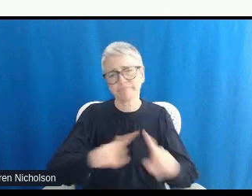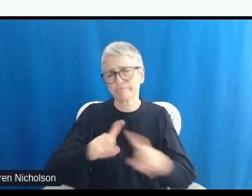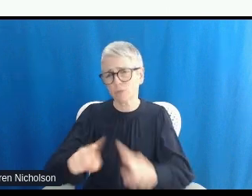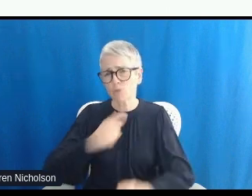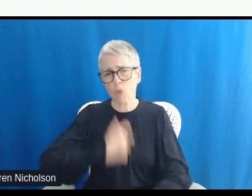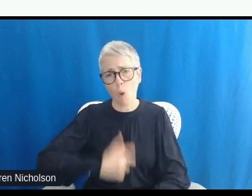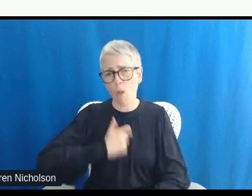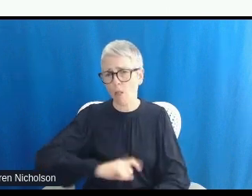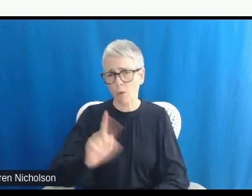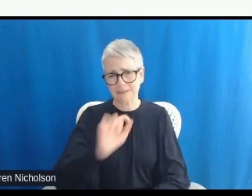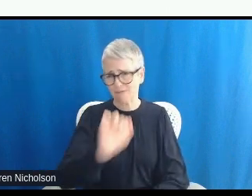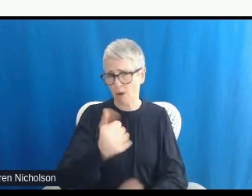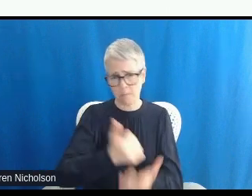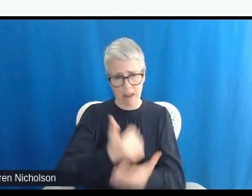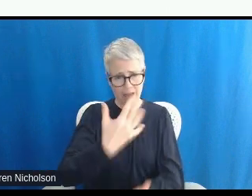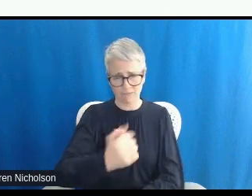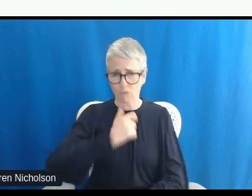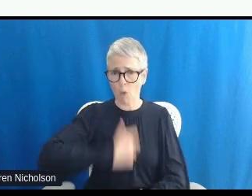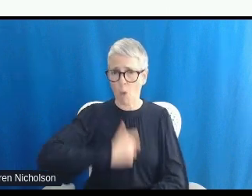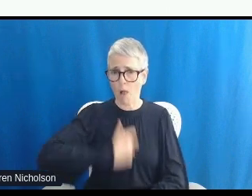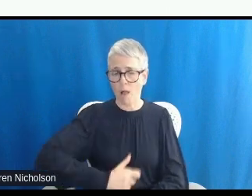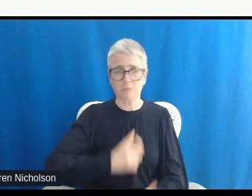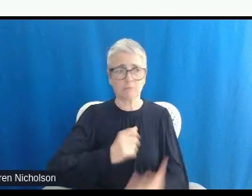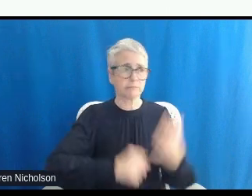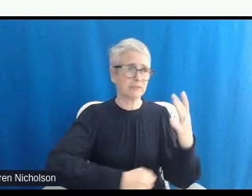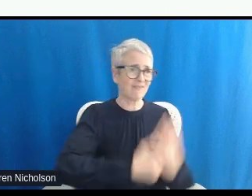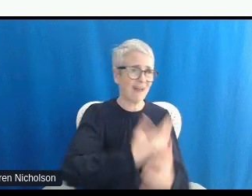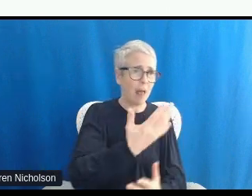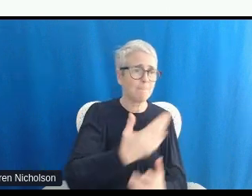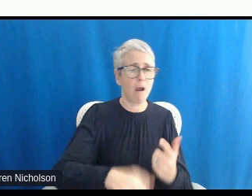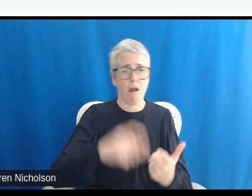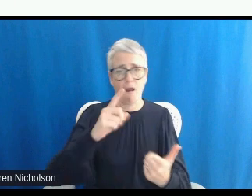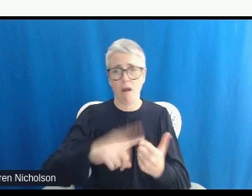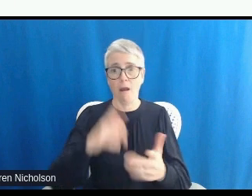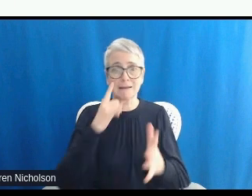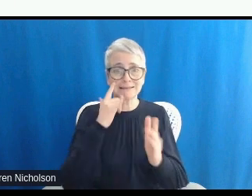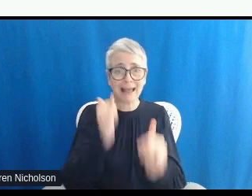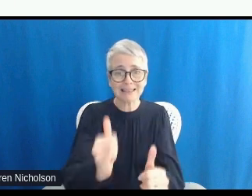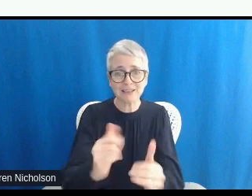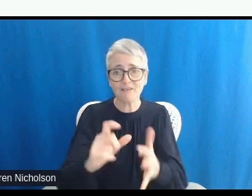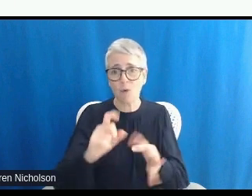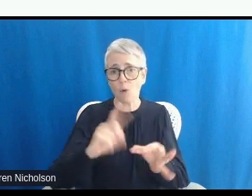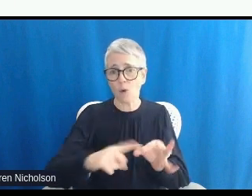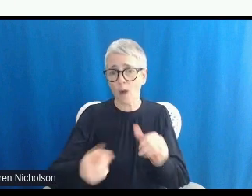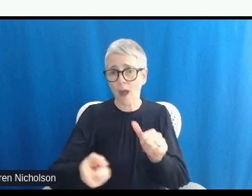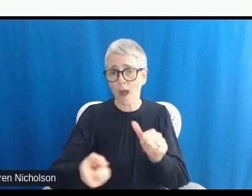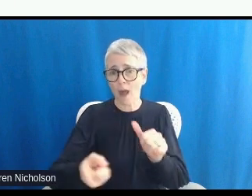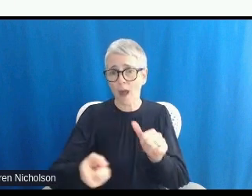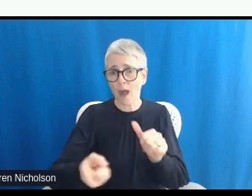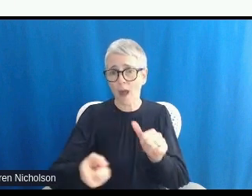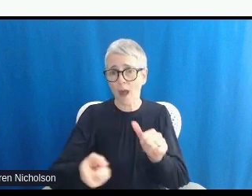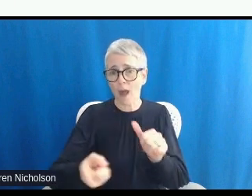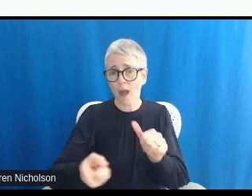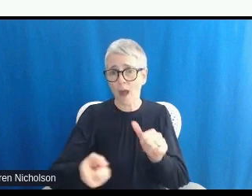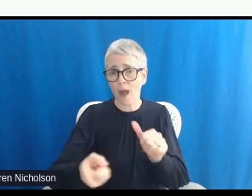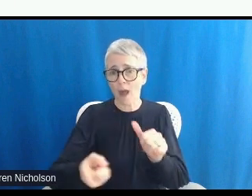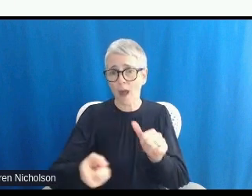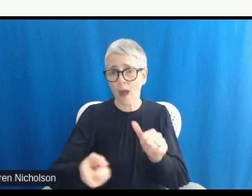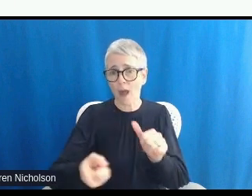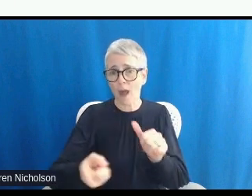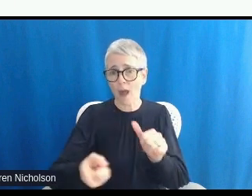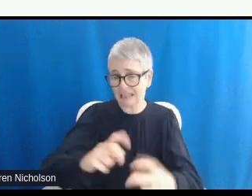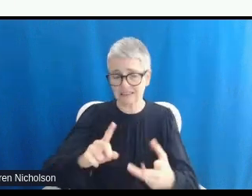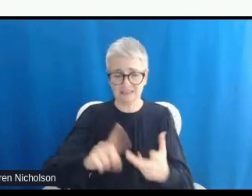are a developer or you're a tester, a QA tester, or you are a business analyst, a